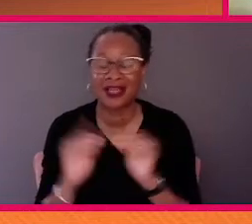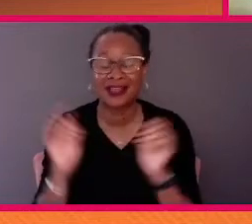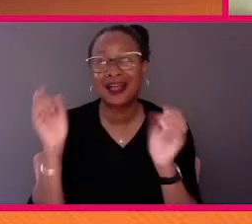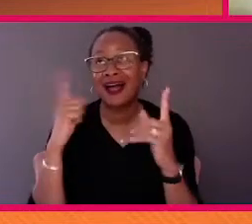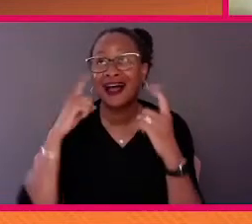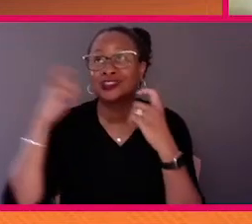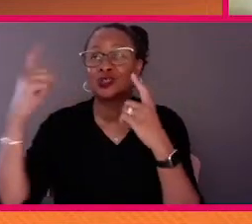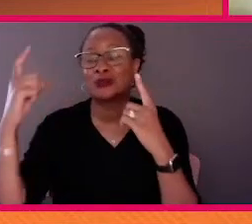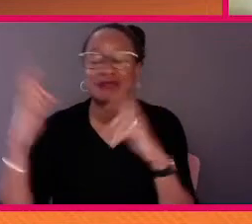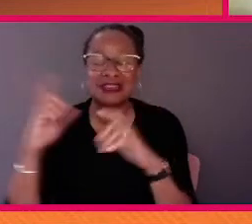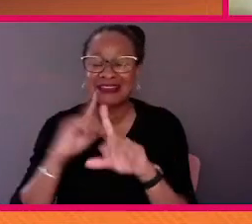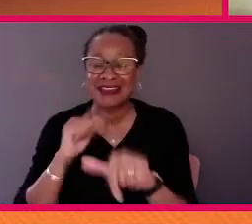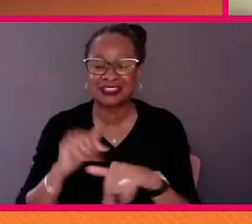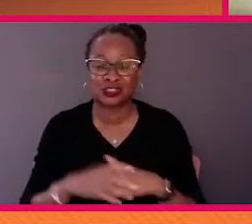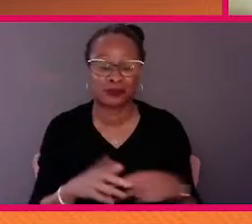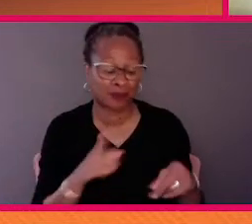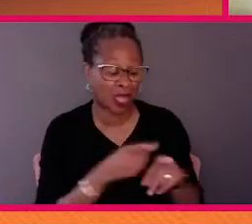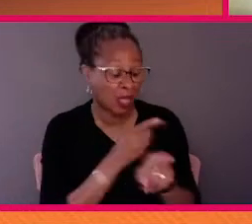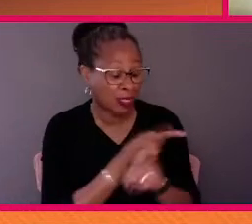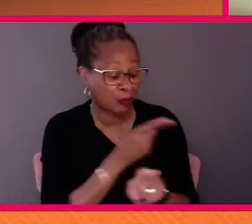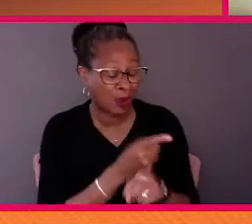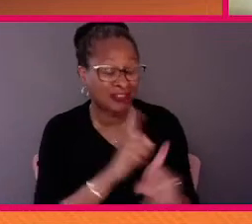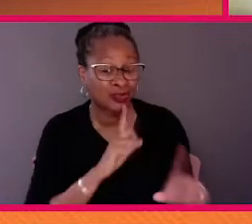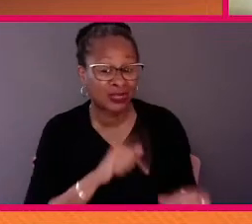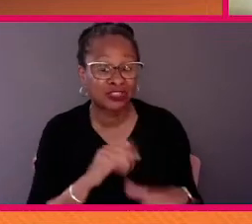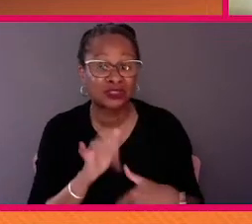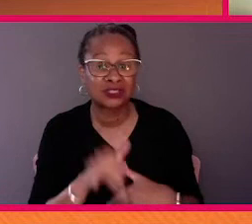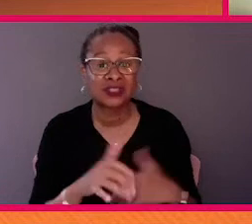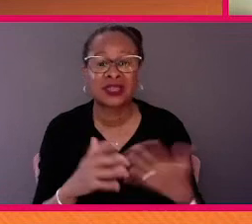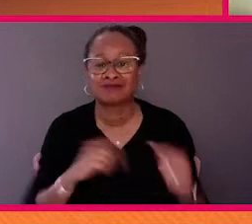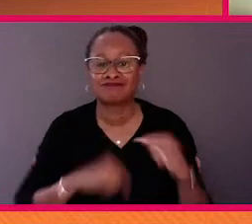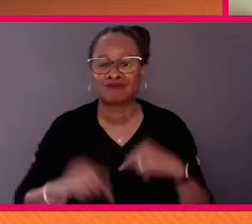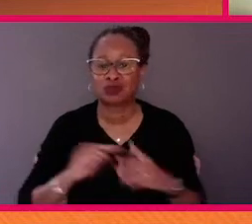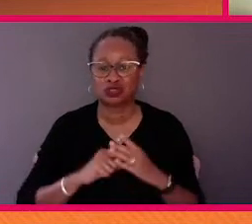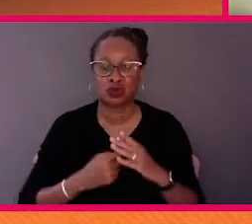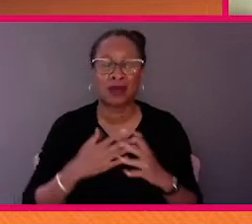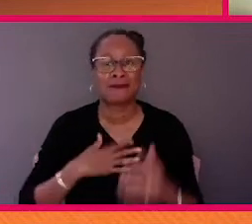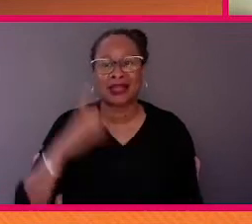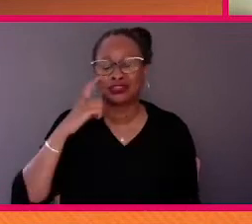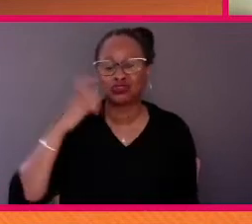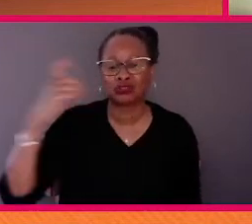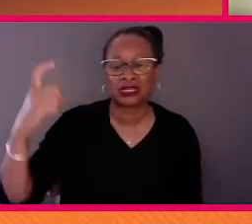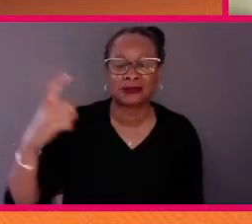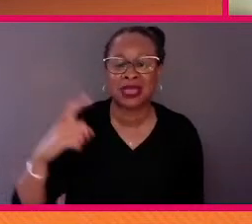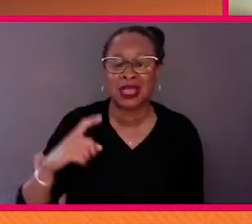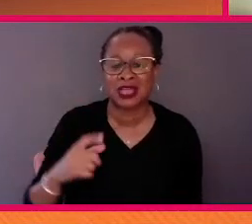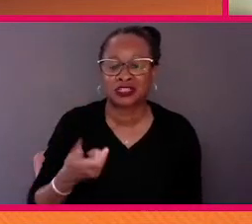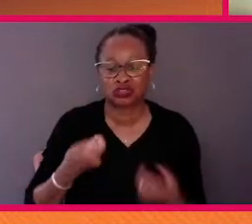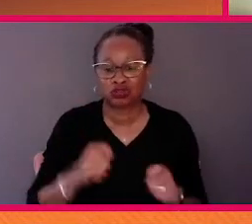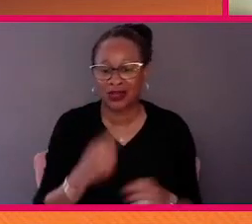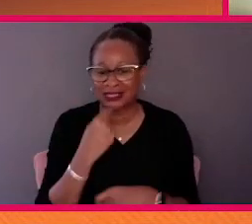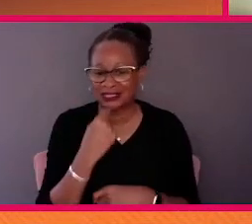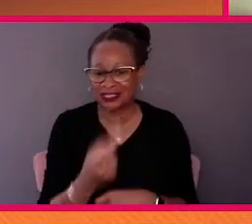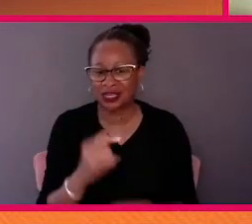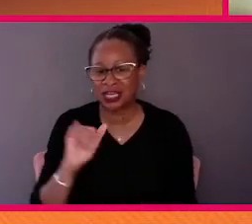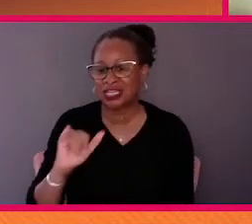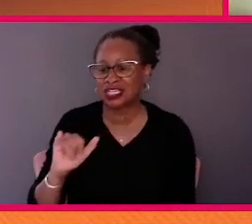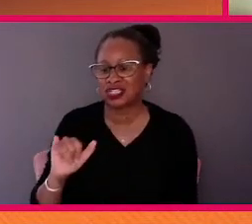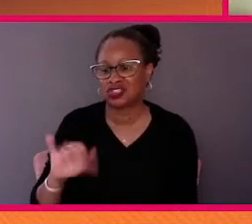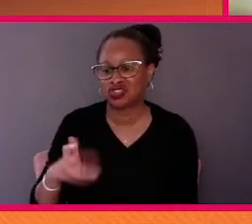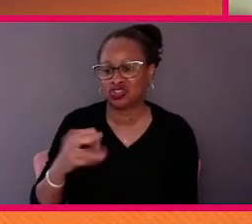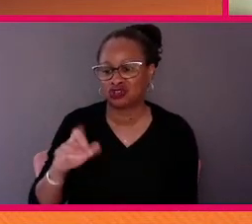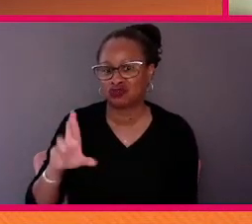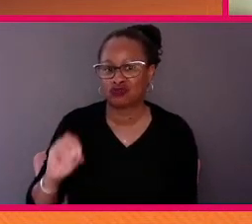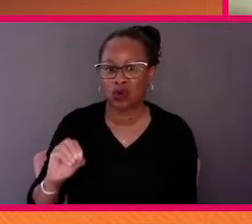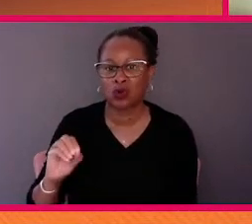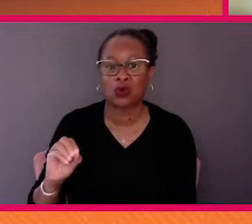practical answer goes back to where I started, which is like, it's a dream of mine to try and tell the Ichiro Suzuki story in documentary form. I